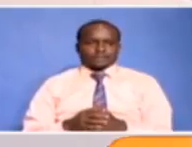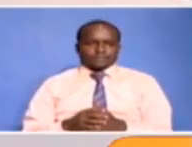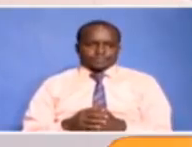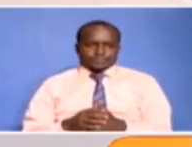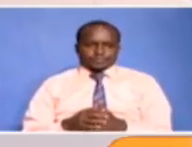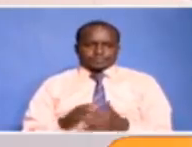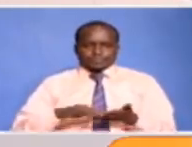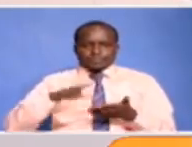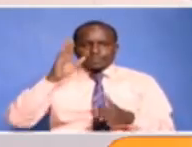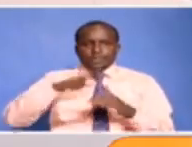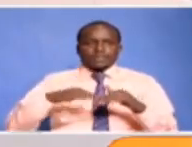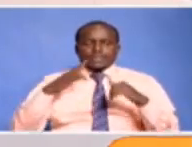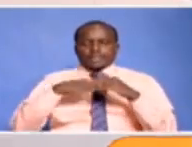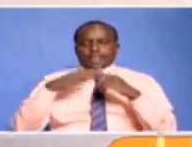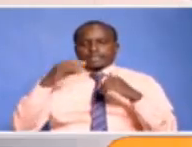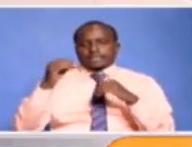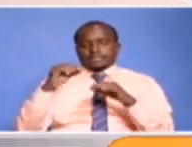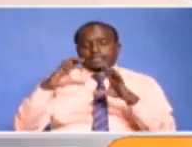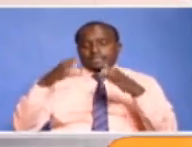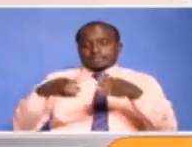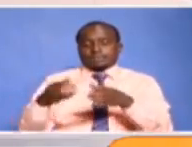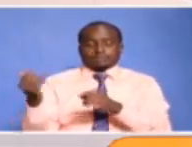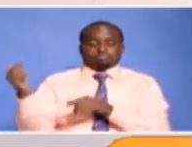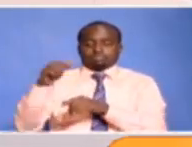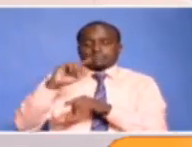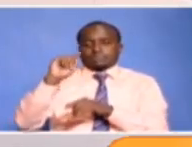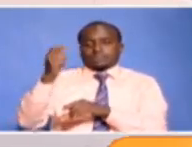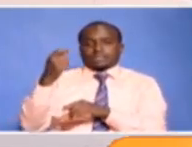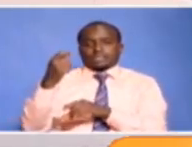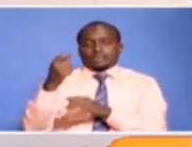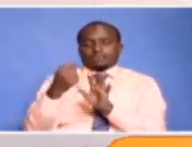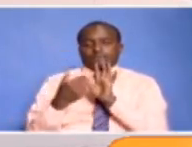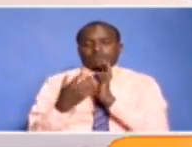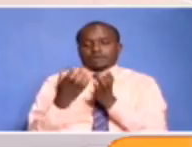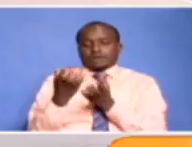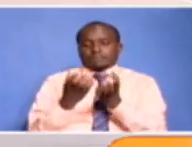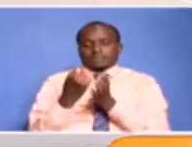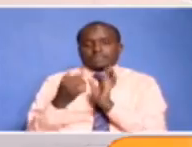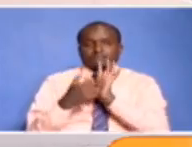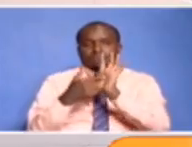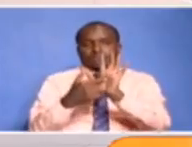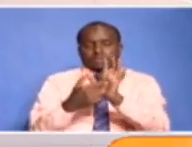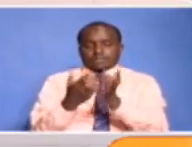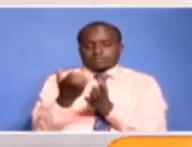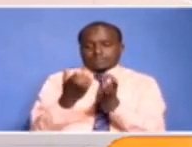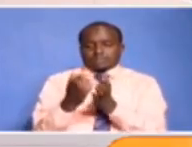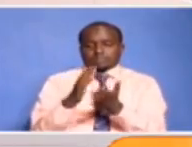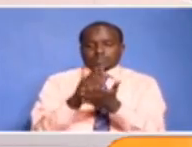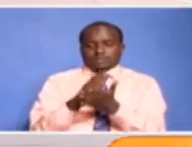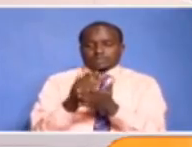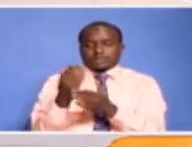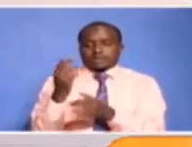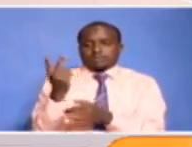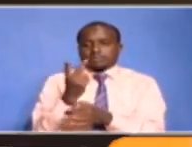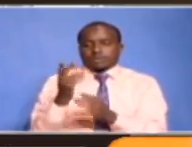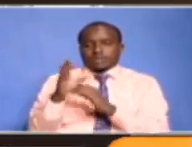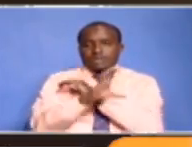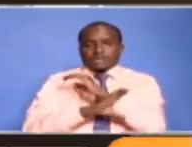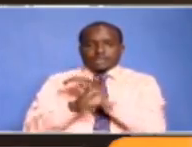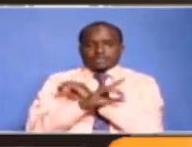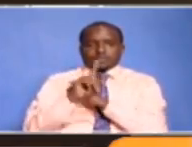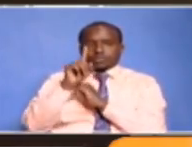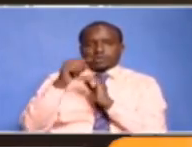Over 80 Oman companies will be in Kenya next week for a trade exhibition. Currently, the business between the two countries stands at